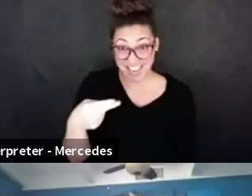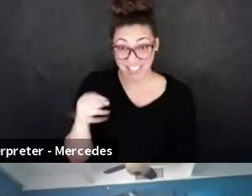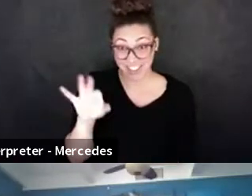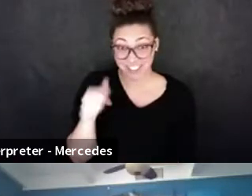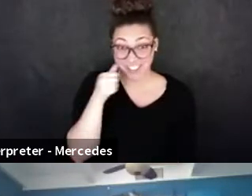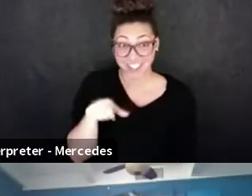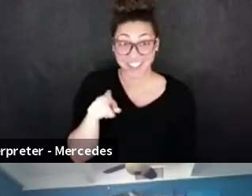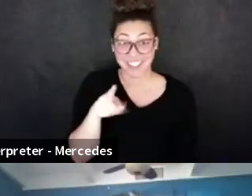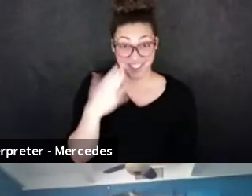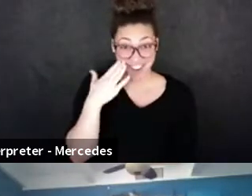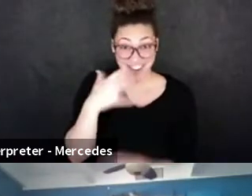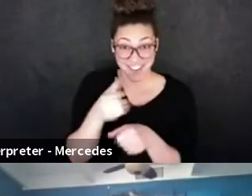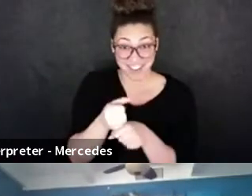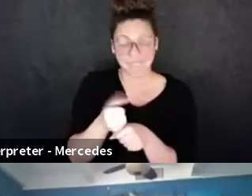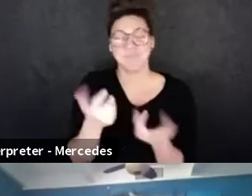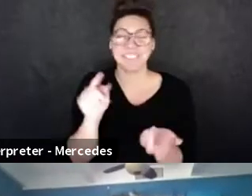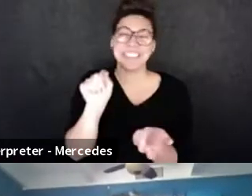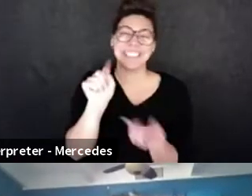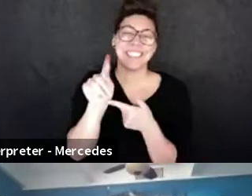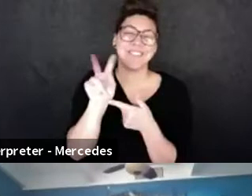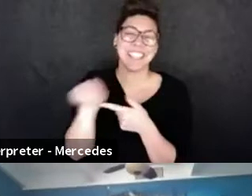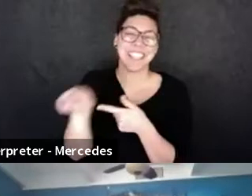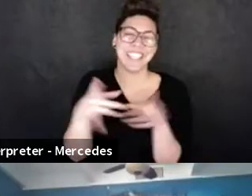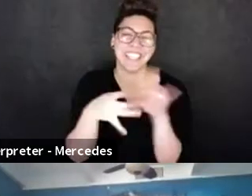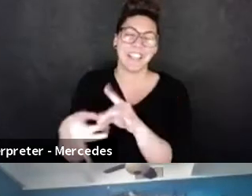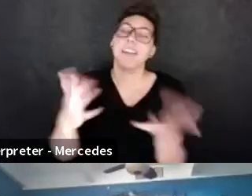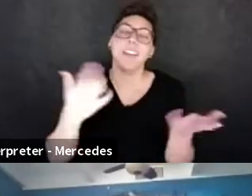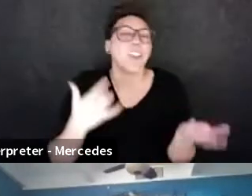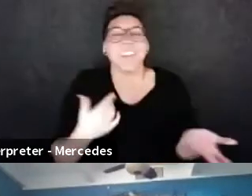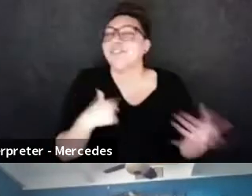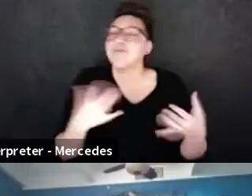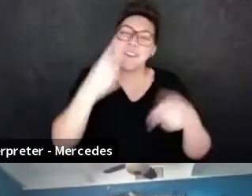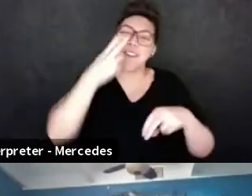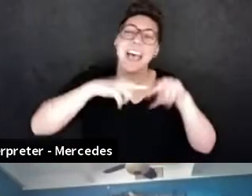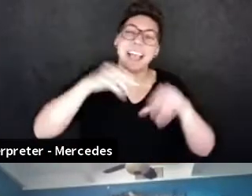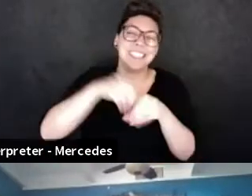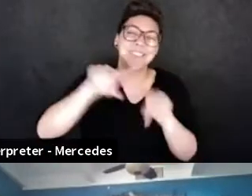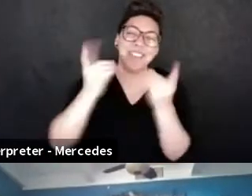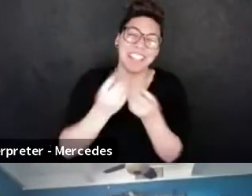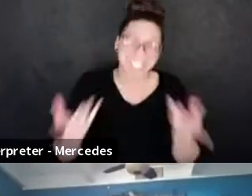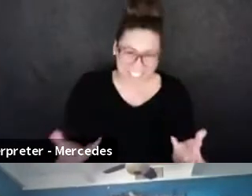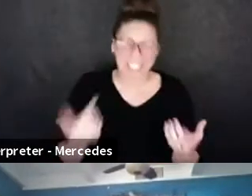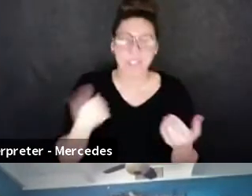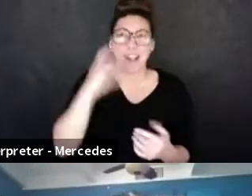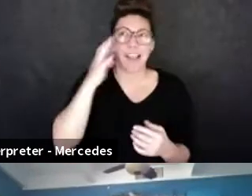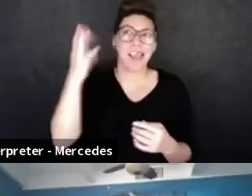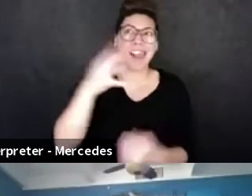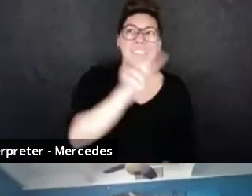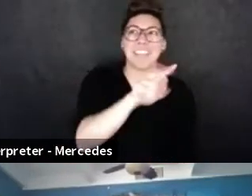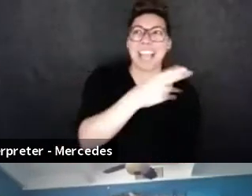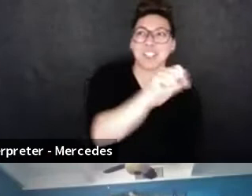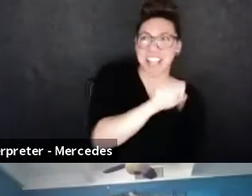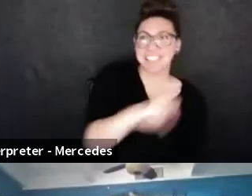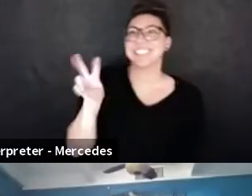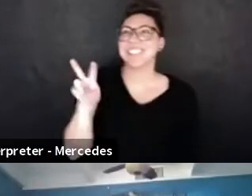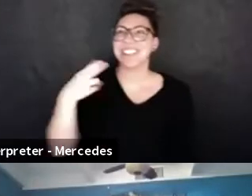reference there. Again, we like to have fun in our department. And so we, when we came up with the name of those two hubs, we